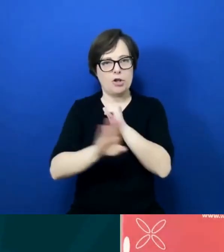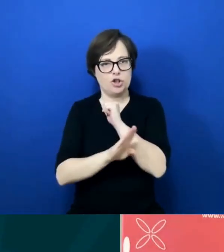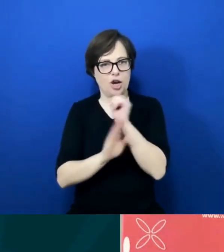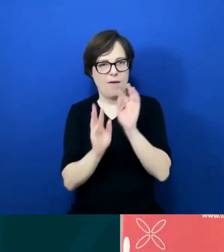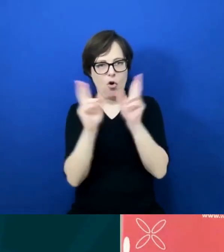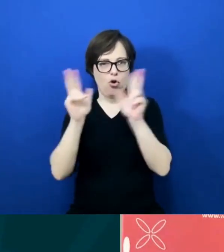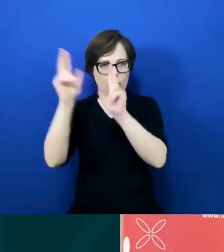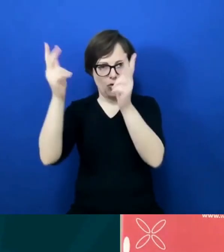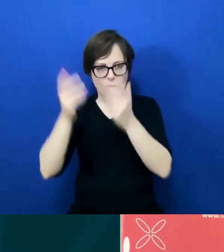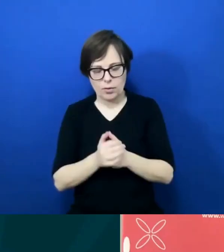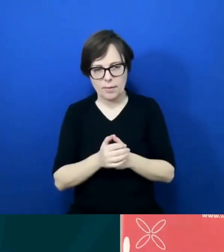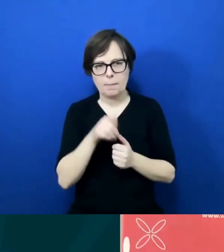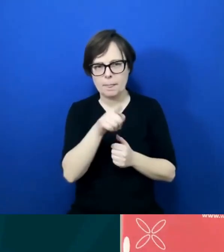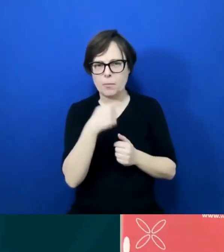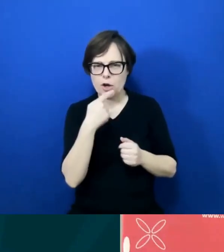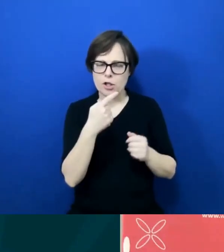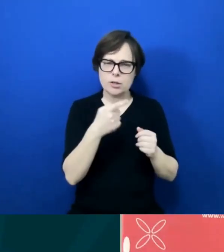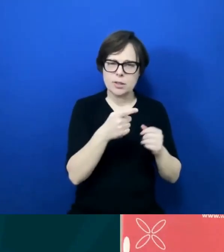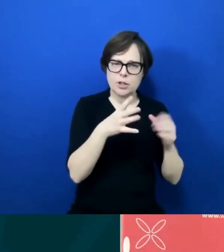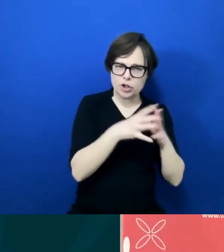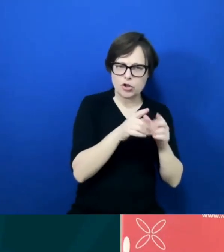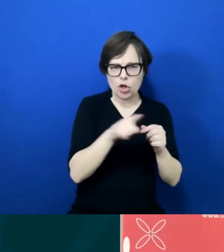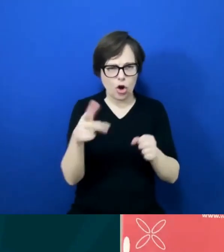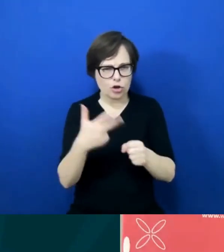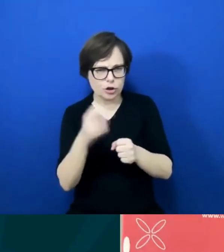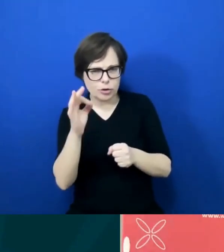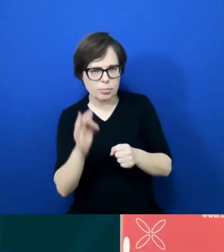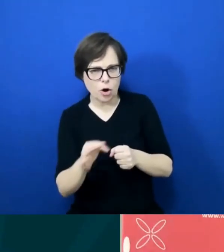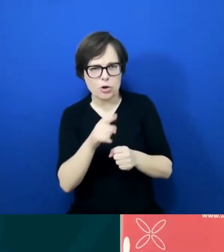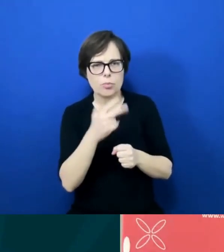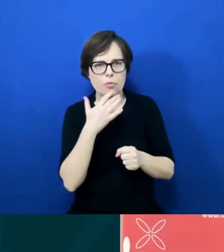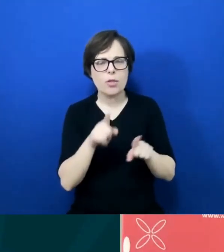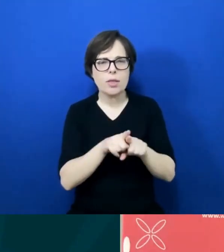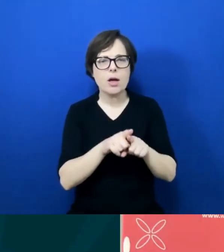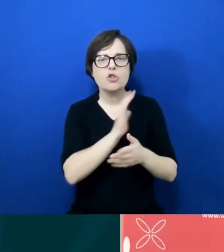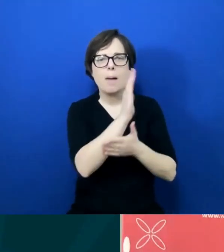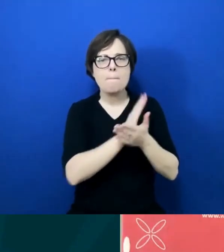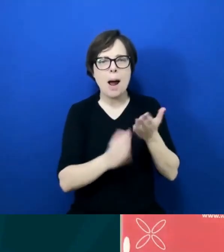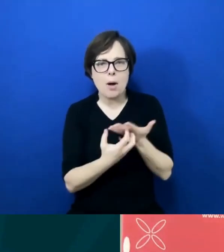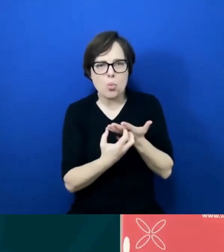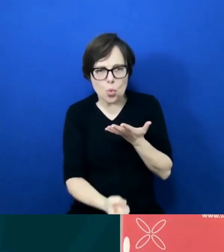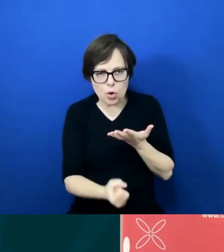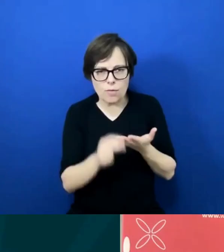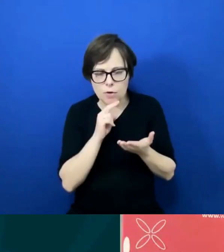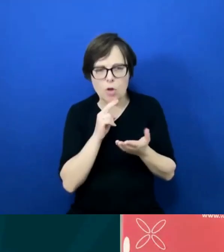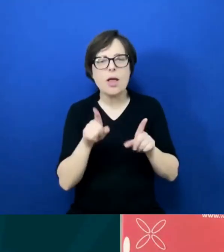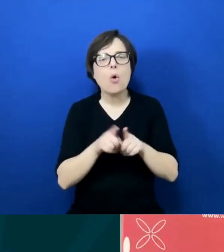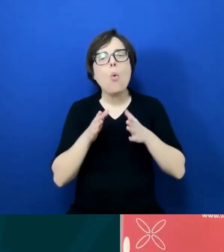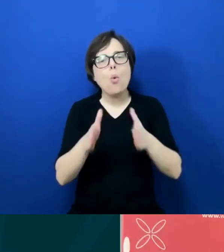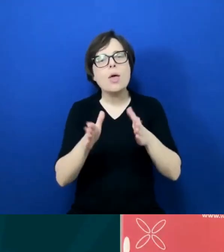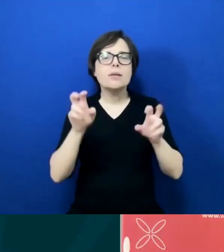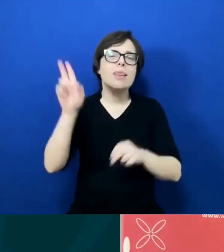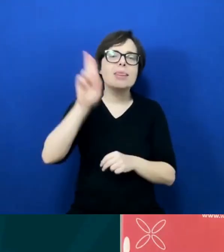of trees, surface covered by trees, your goal for 30%. You have talked about maps of